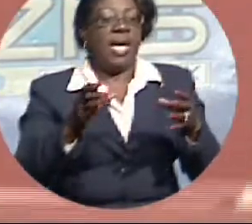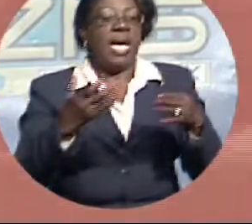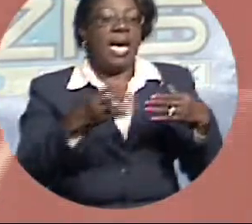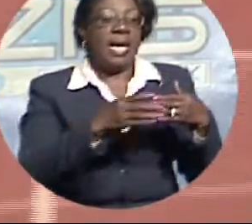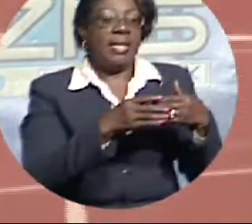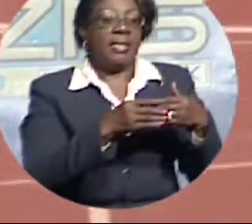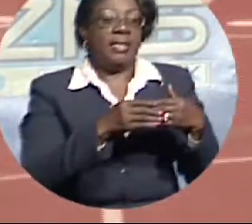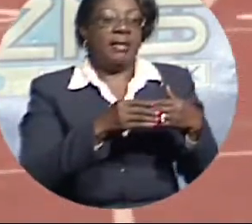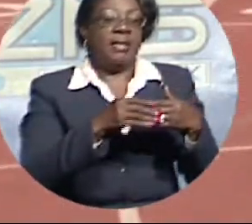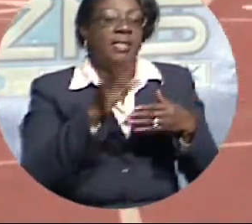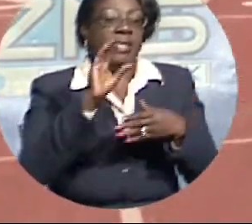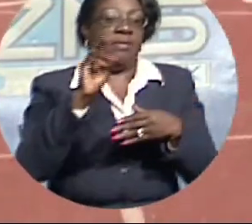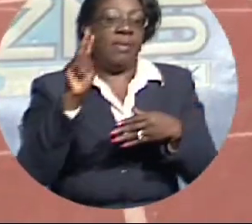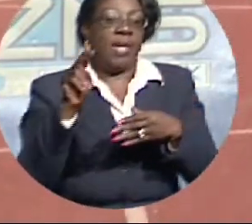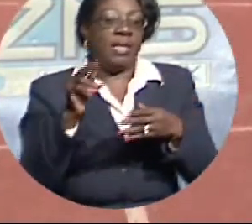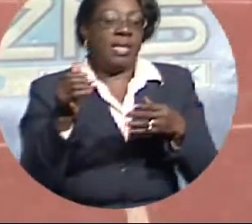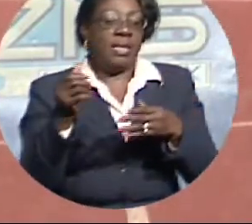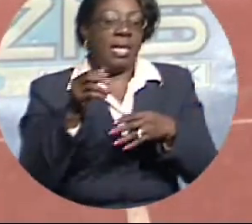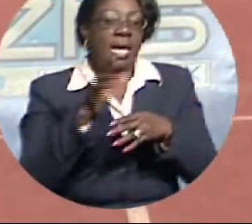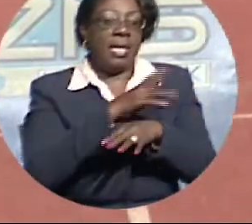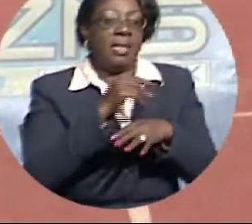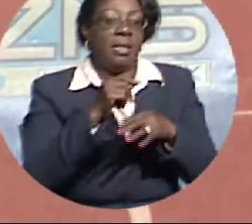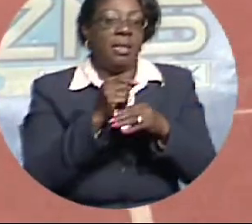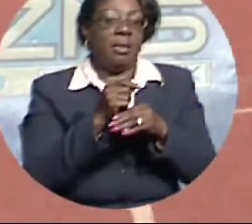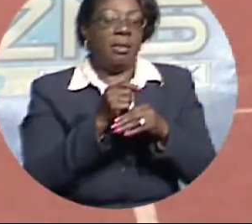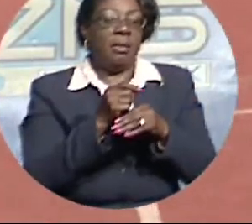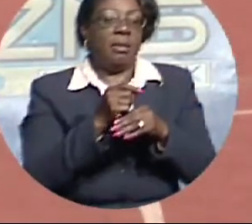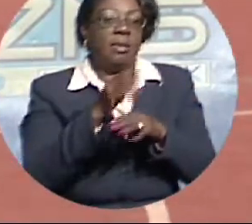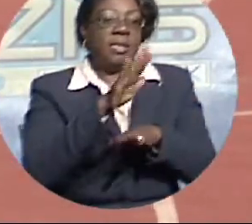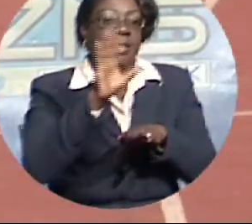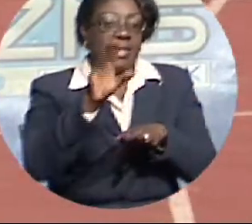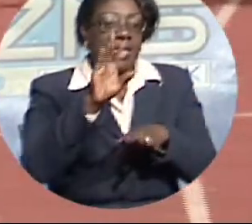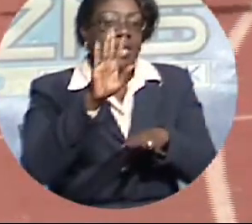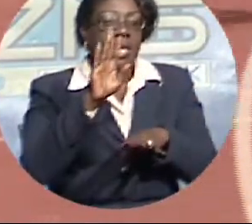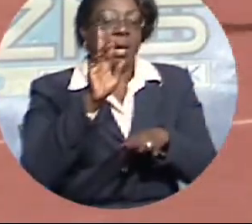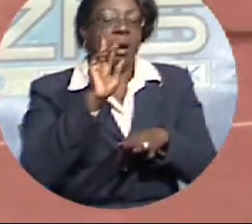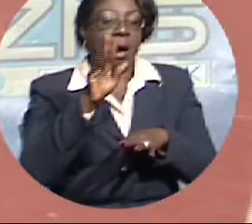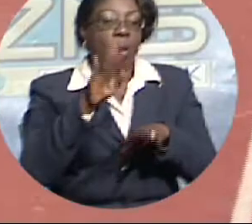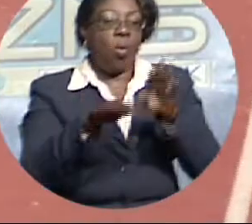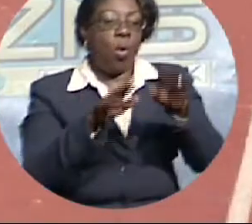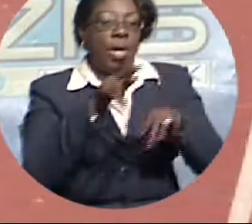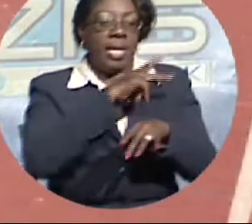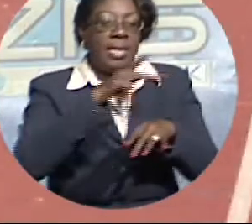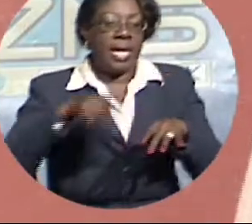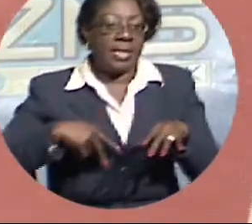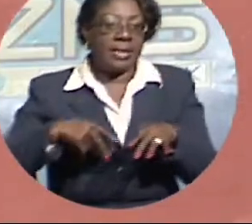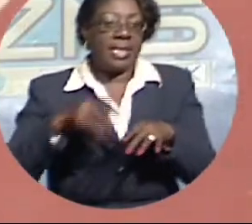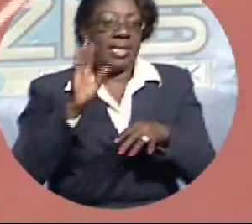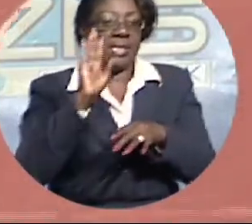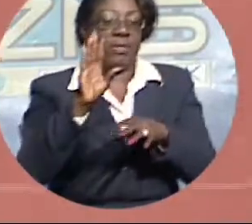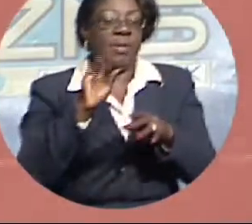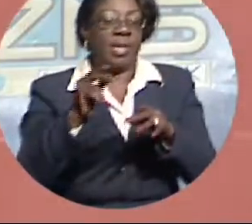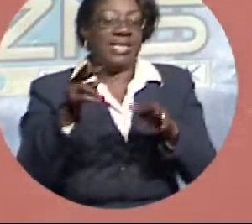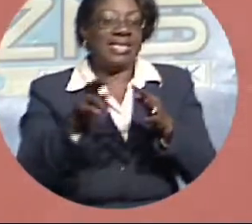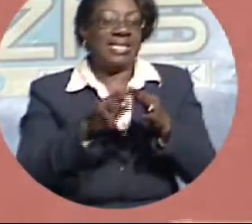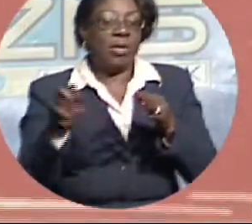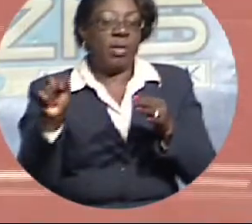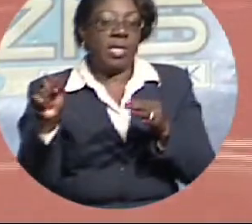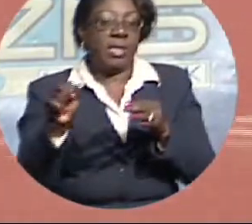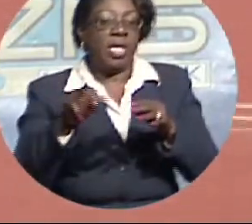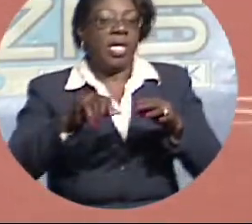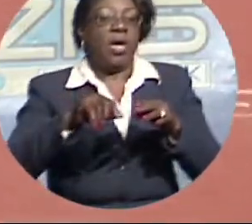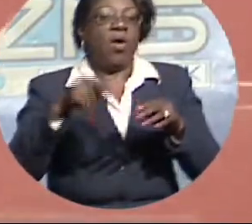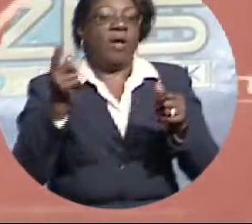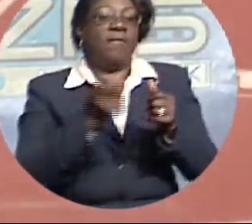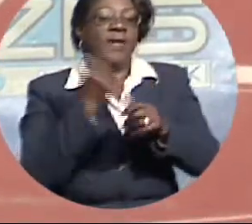day one, the C.V. Bethel Stingrays. Coach Rupert Gardner not surprised with a 35-point lead. Always the first day we come out strong. Now the